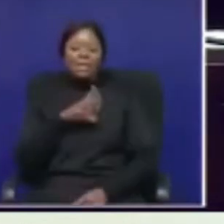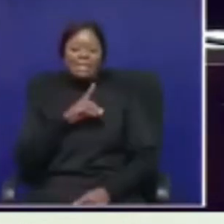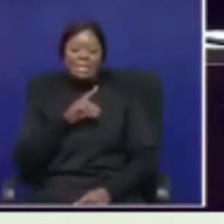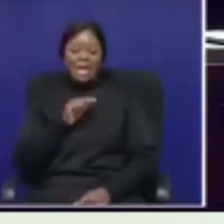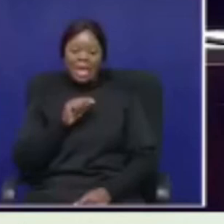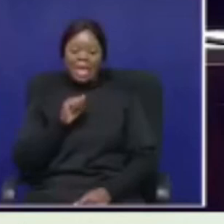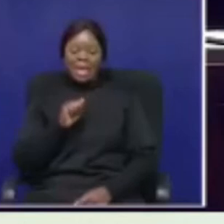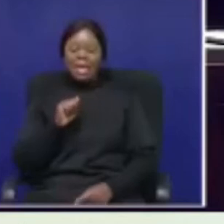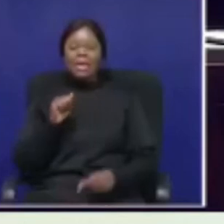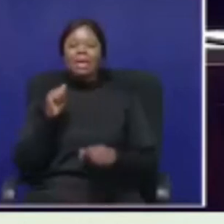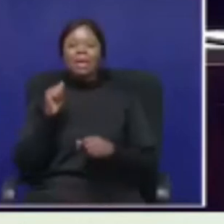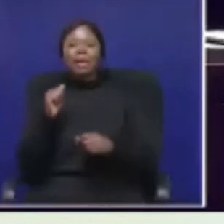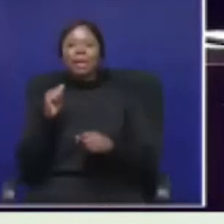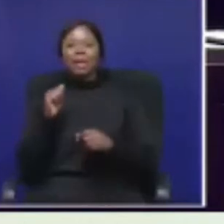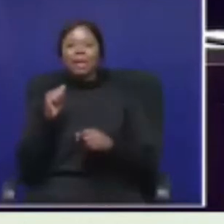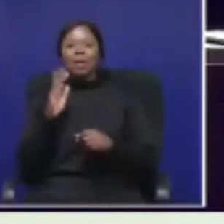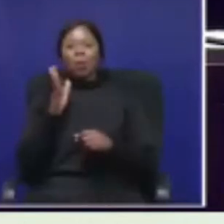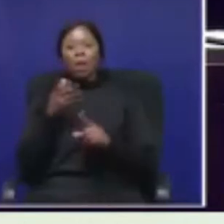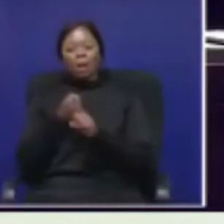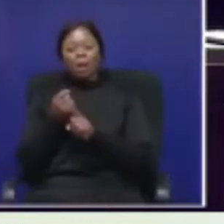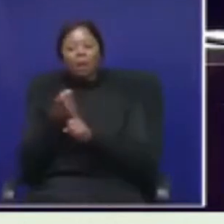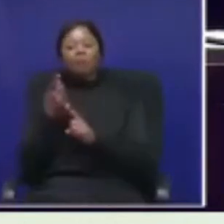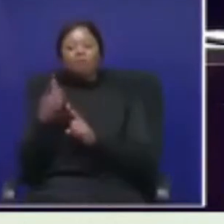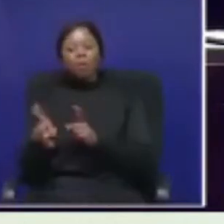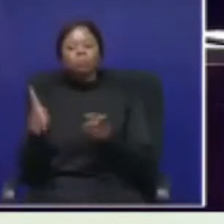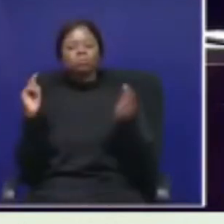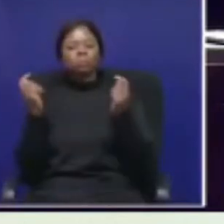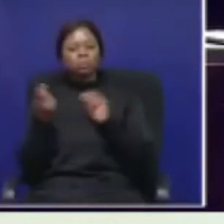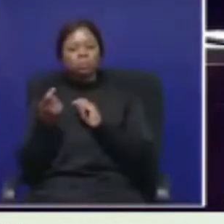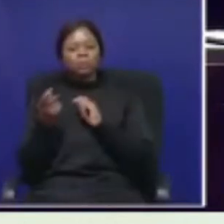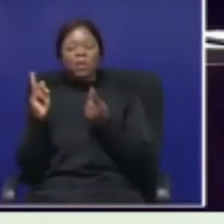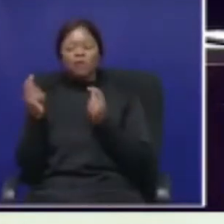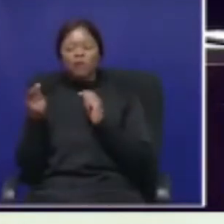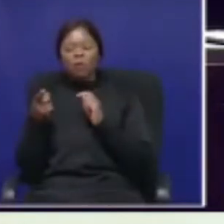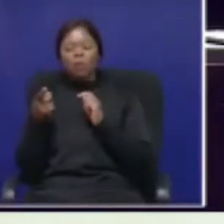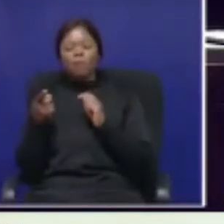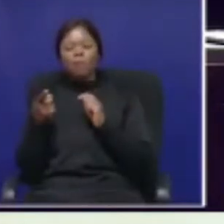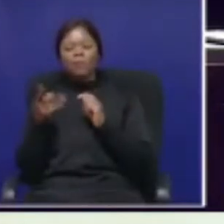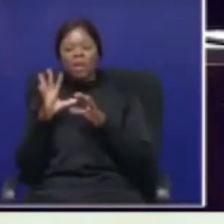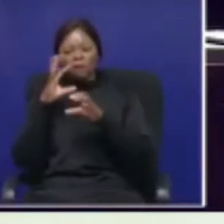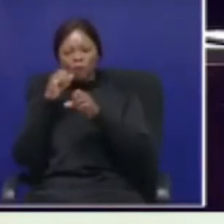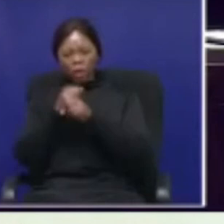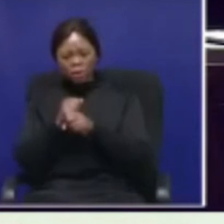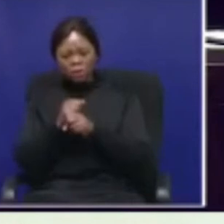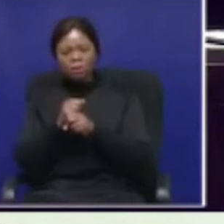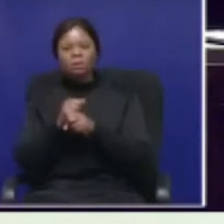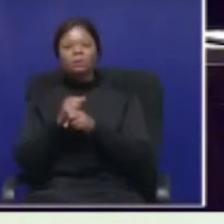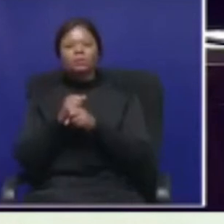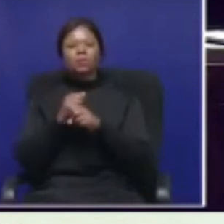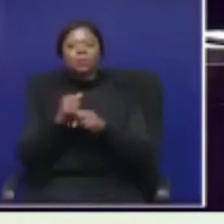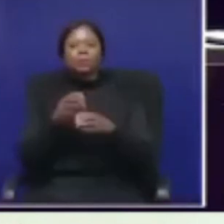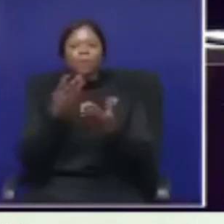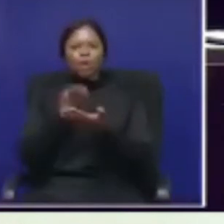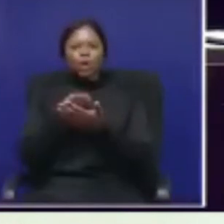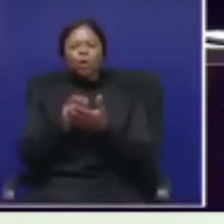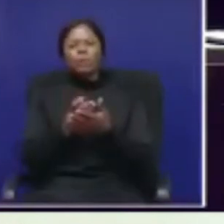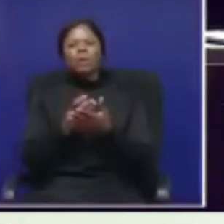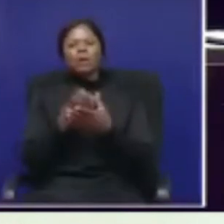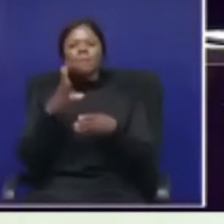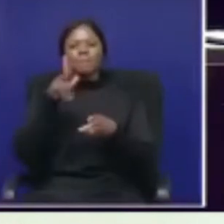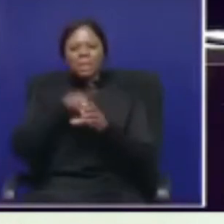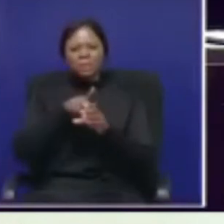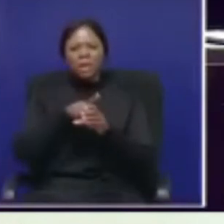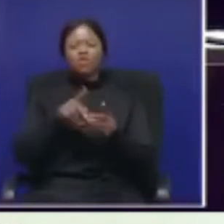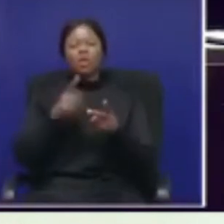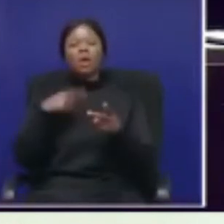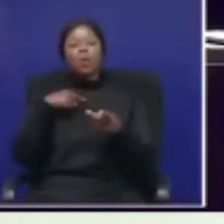partner in this GNU, will push for reforms that catalyze the transformation of economic participation. Our proposals are